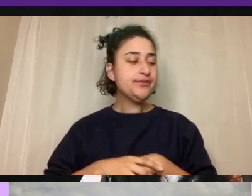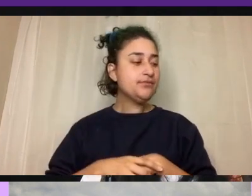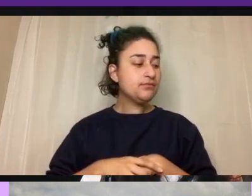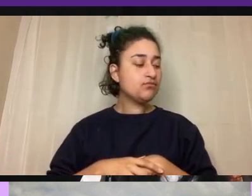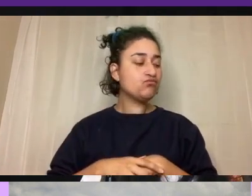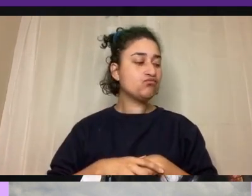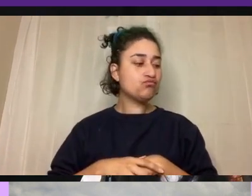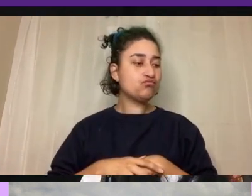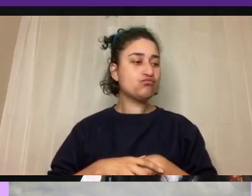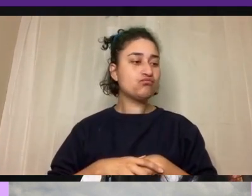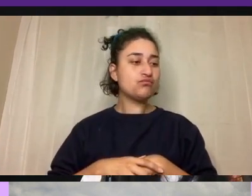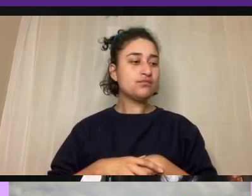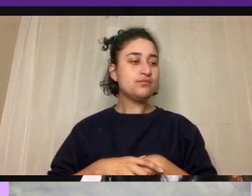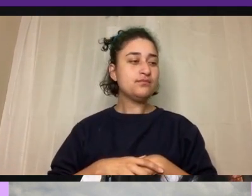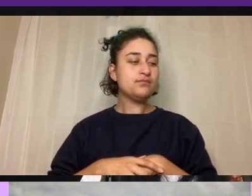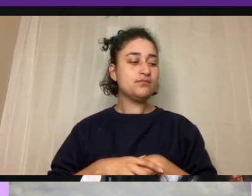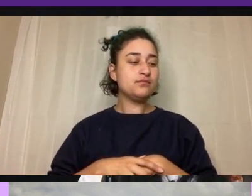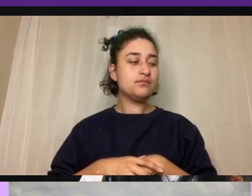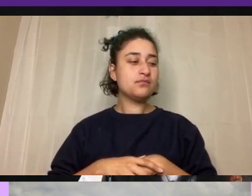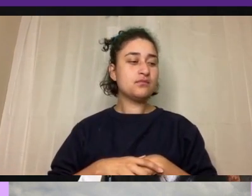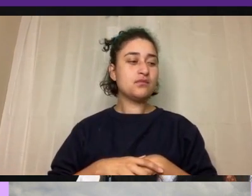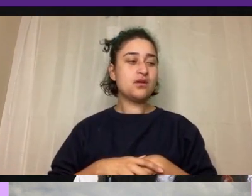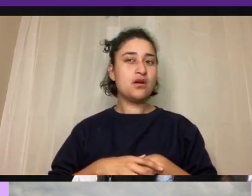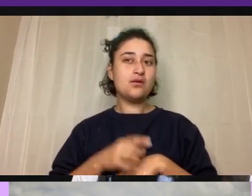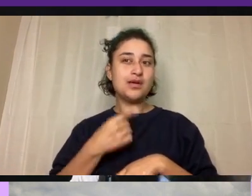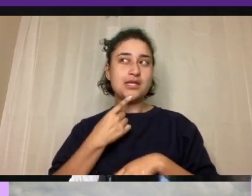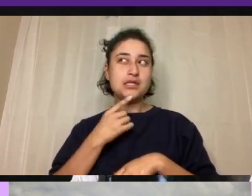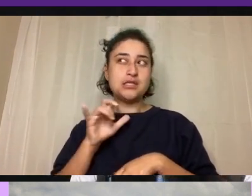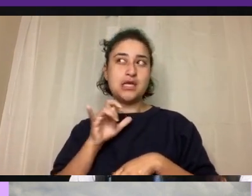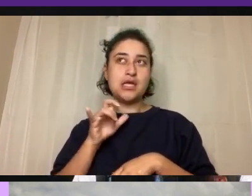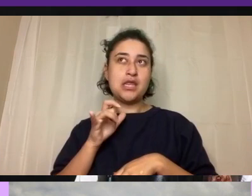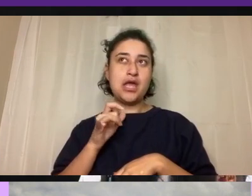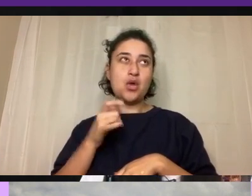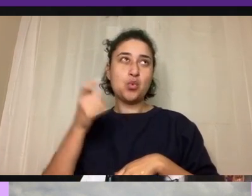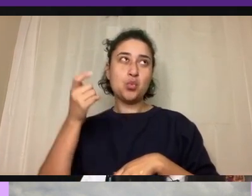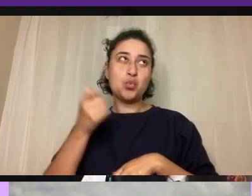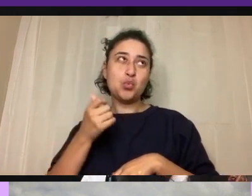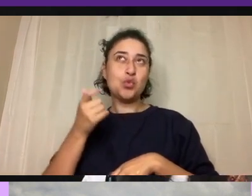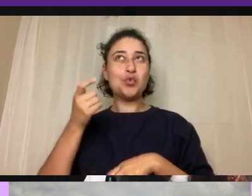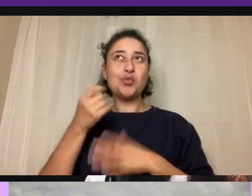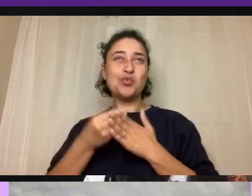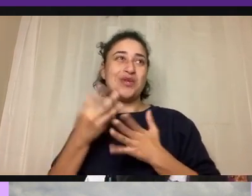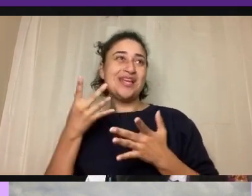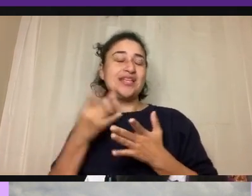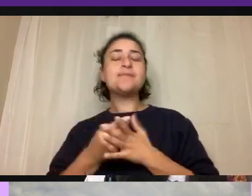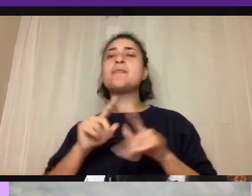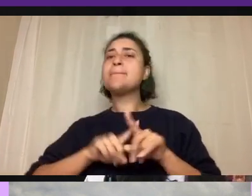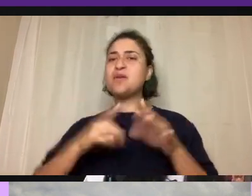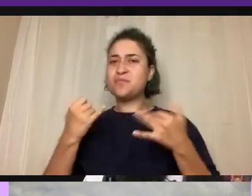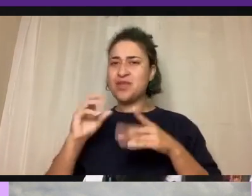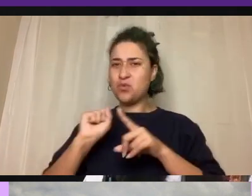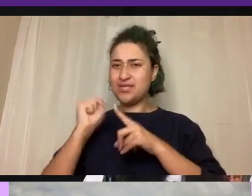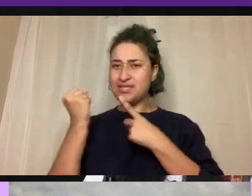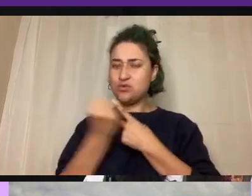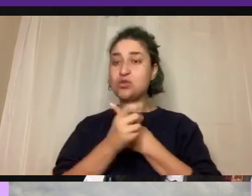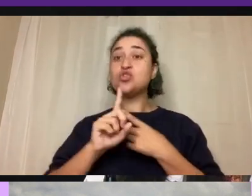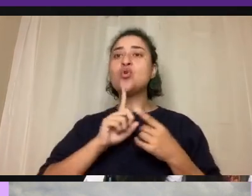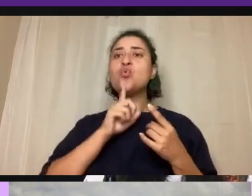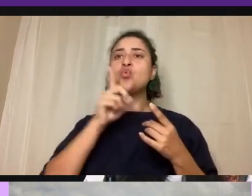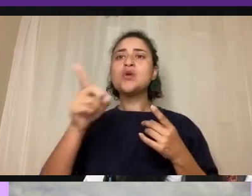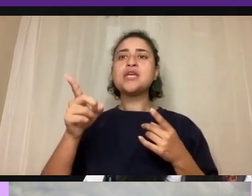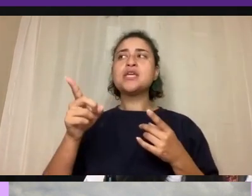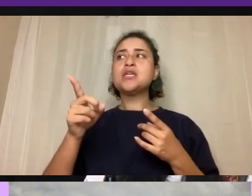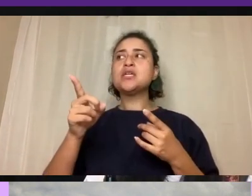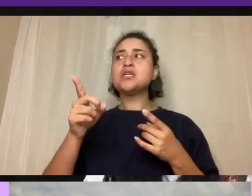I'm not gonna act like we're rich and we're out here with money, but we're, you know, in a situation, this is a real constraint and an opportunity that